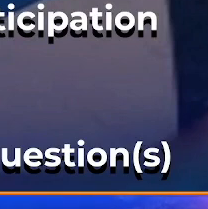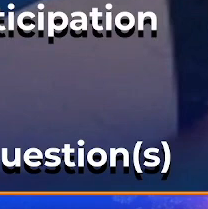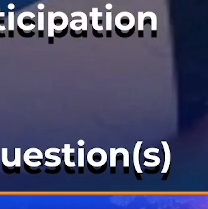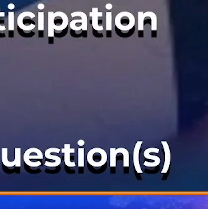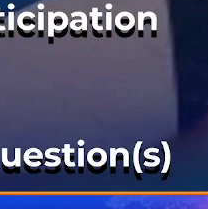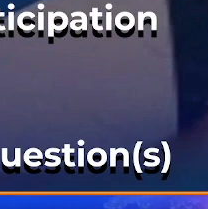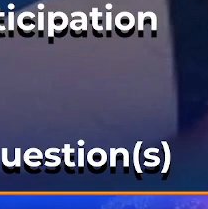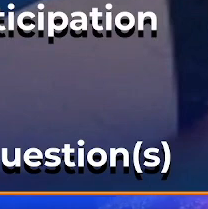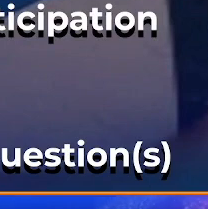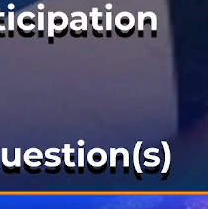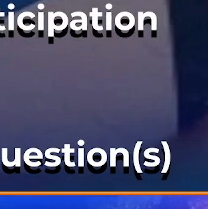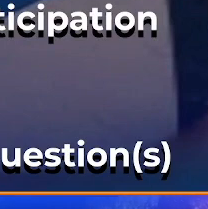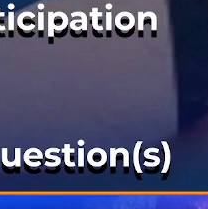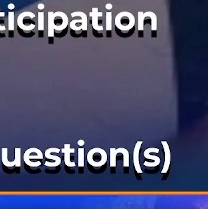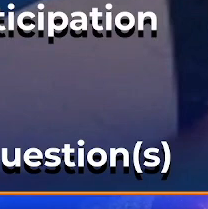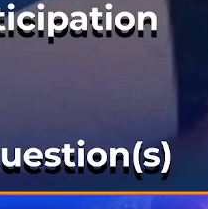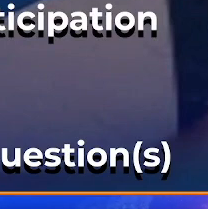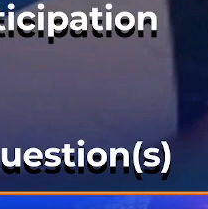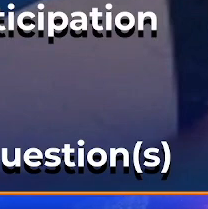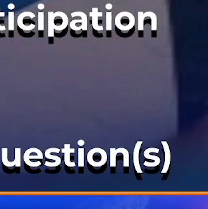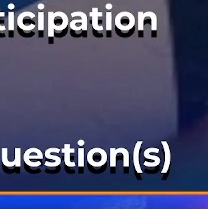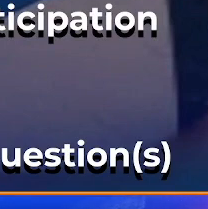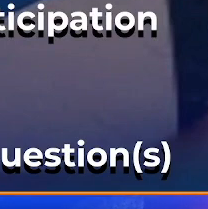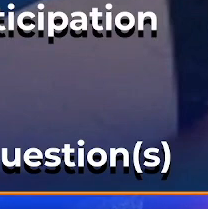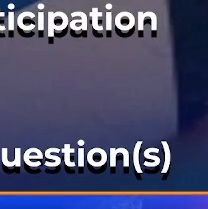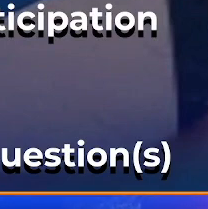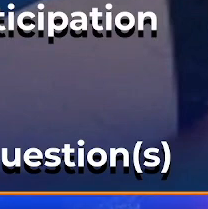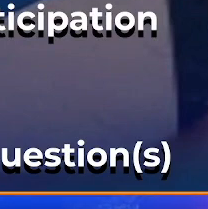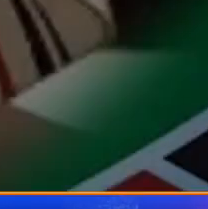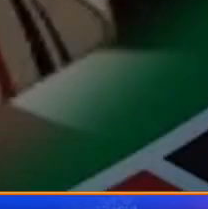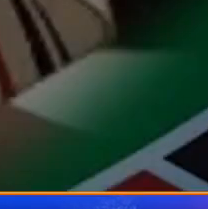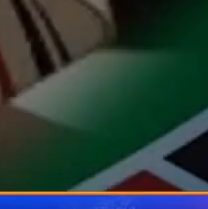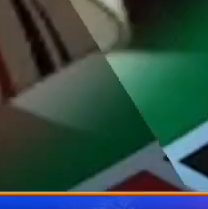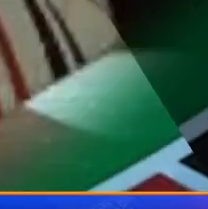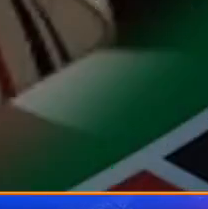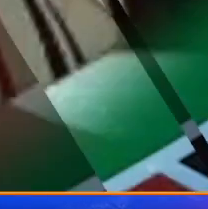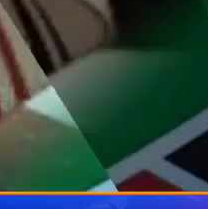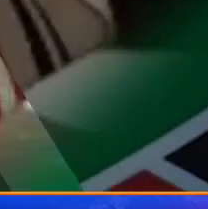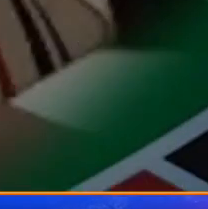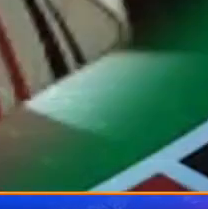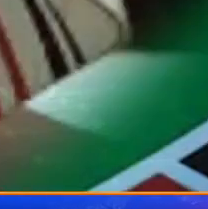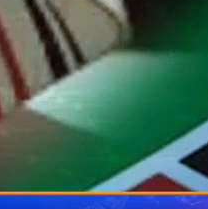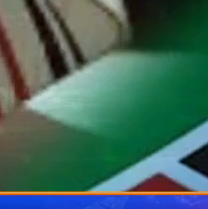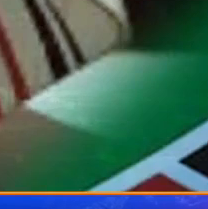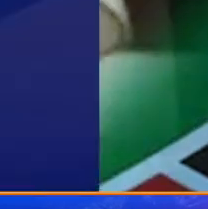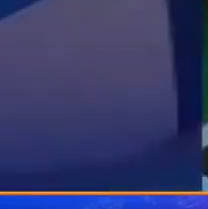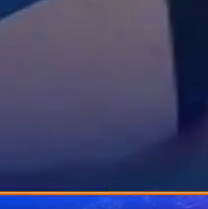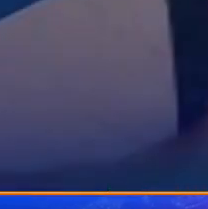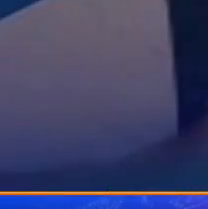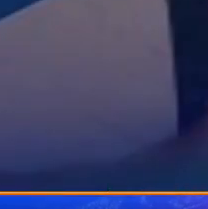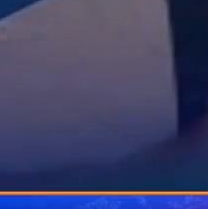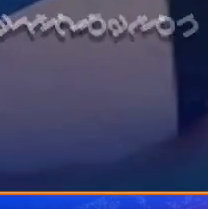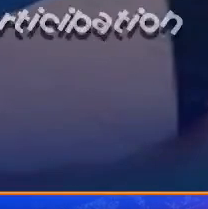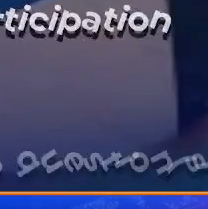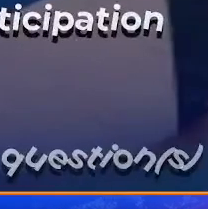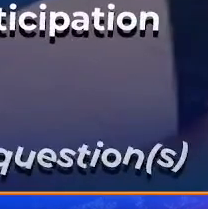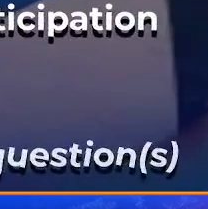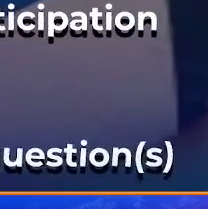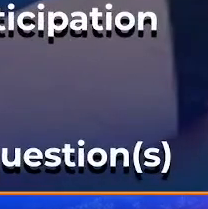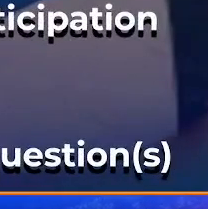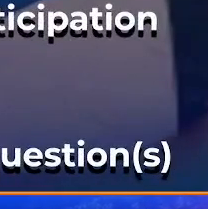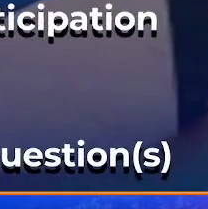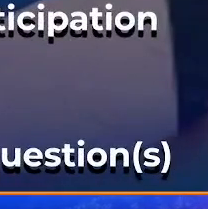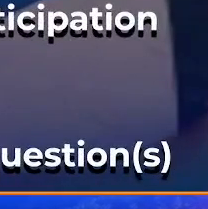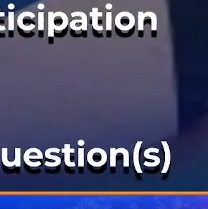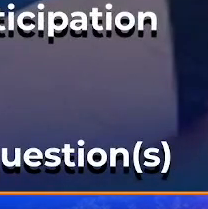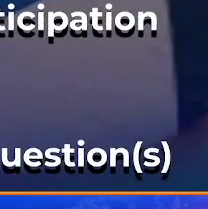to undertake the verification of signatures. It was also a win for the appellants after the court ruled it was not ripe for the superior courts